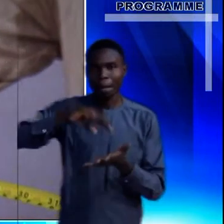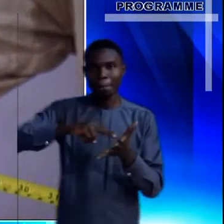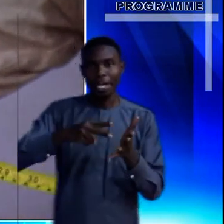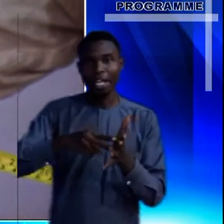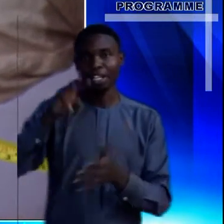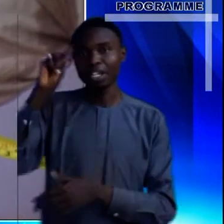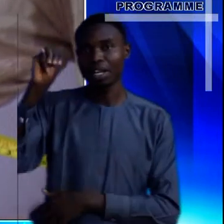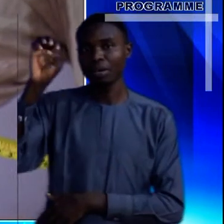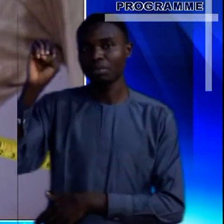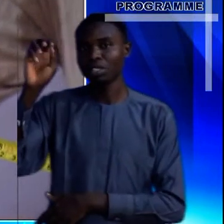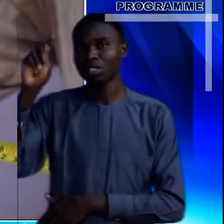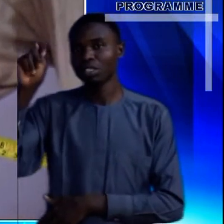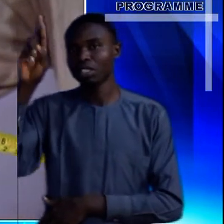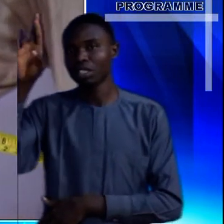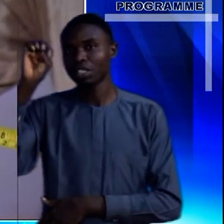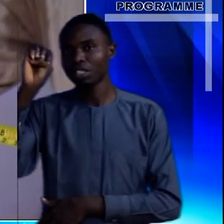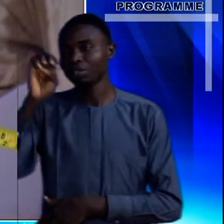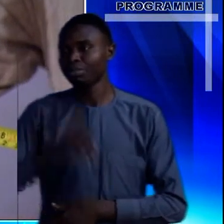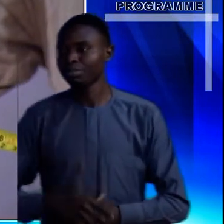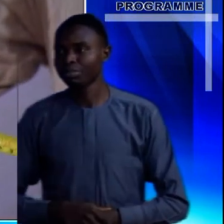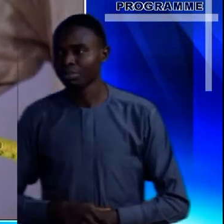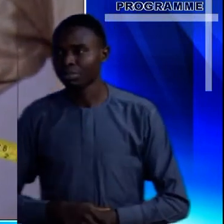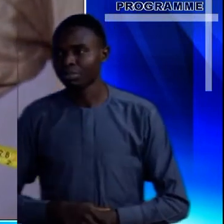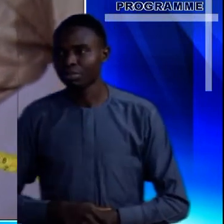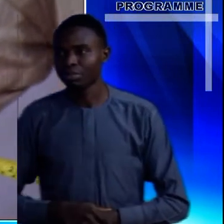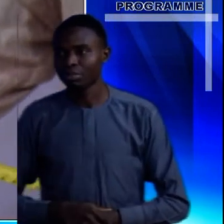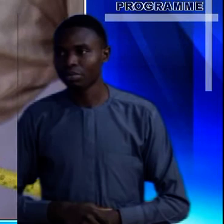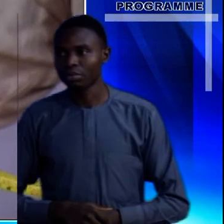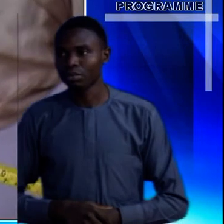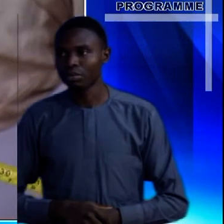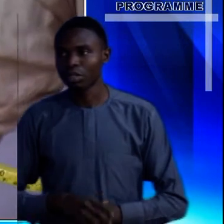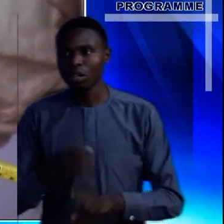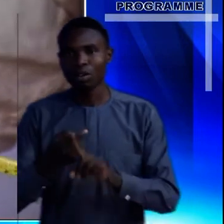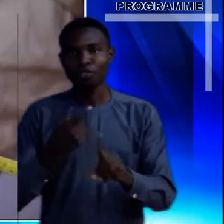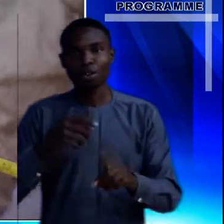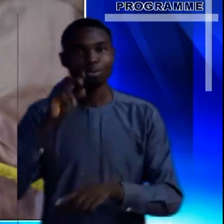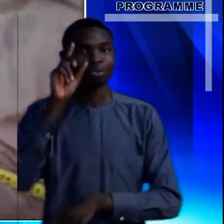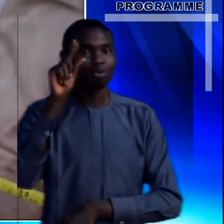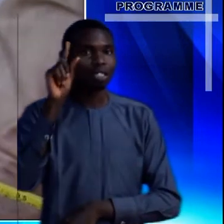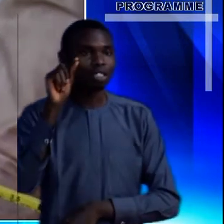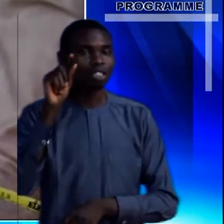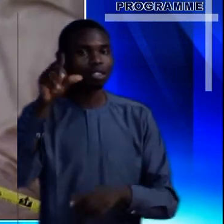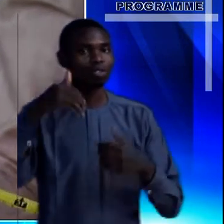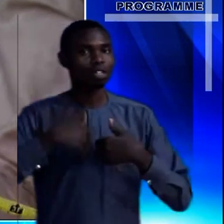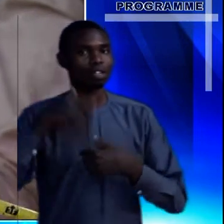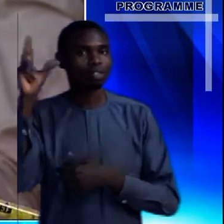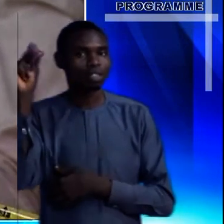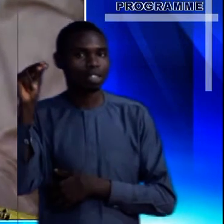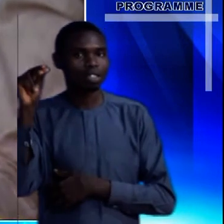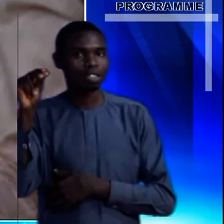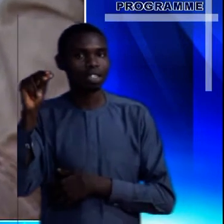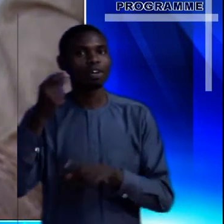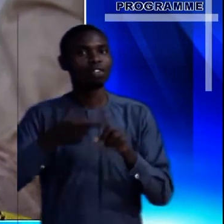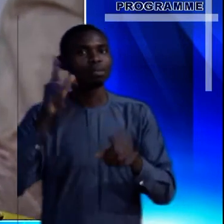centimeter here we have 20 centimeter, the one which is in red. From 20 we have 30, from 30 up to 90, after 90 we